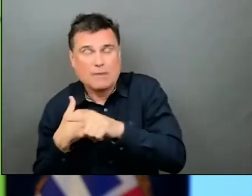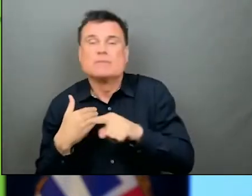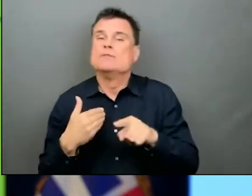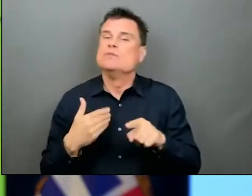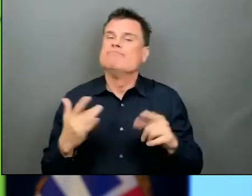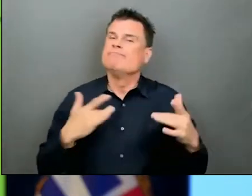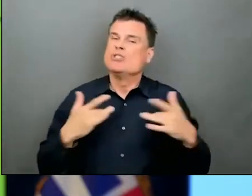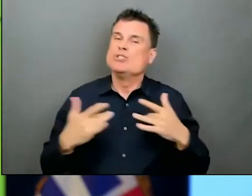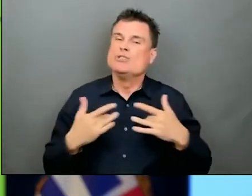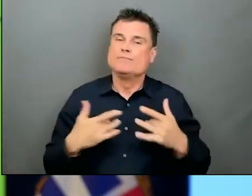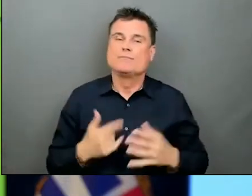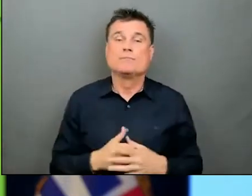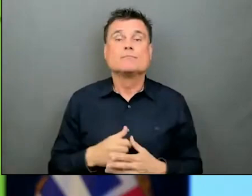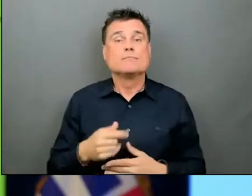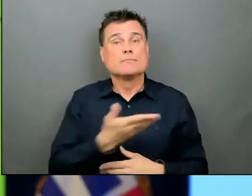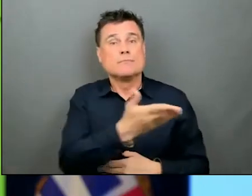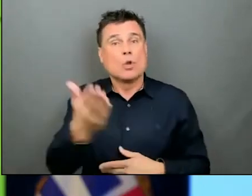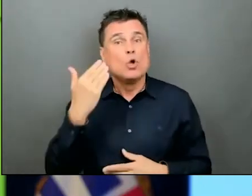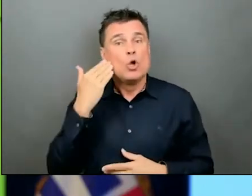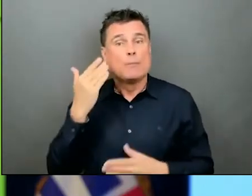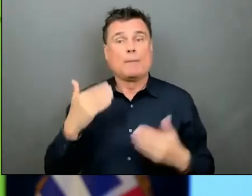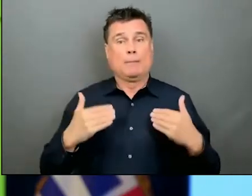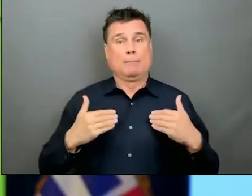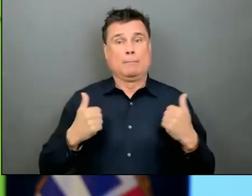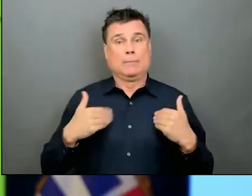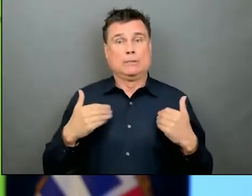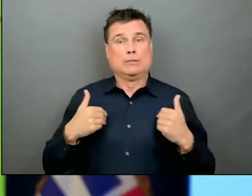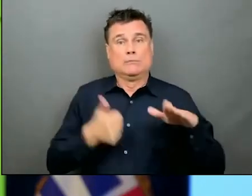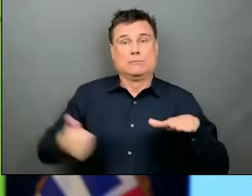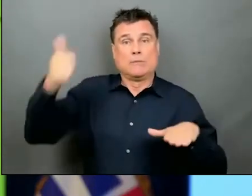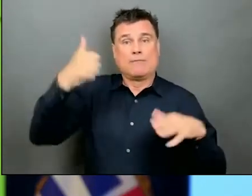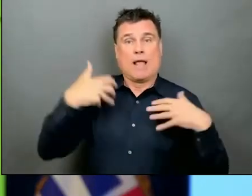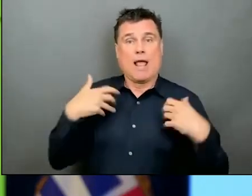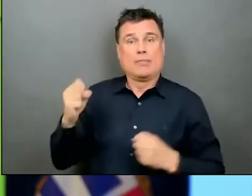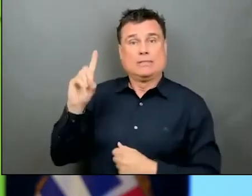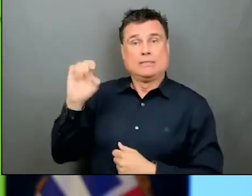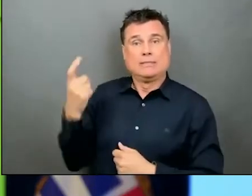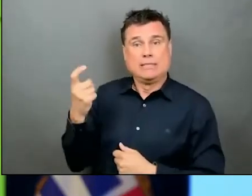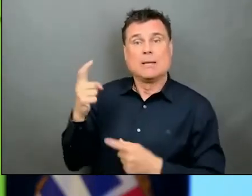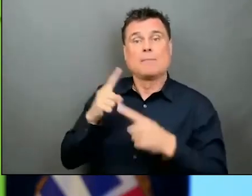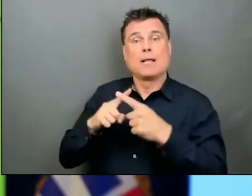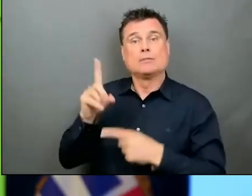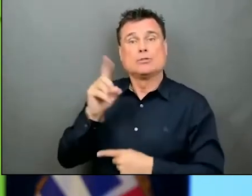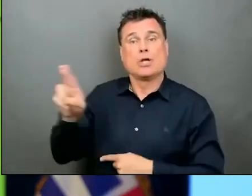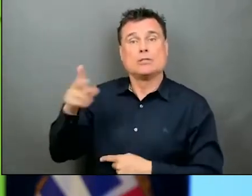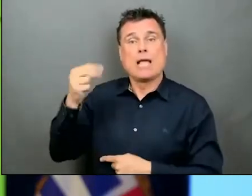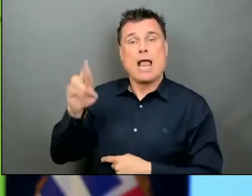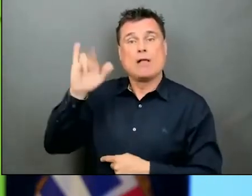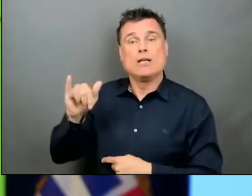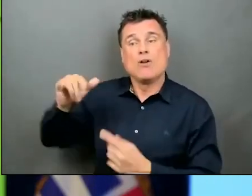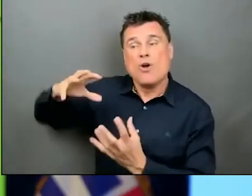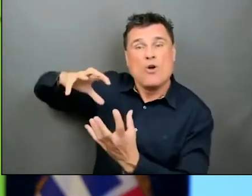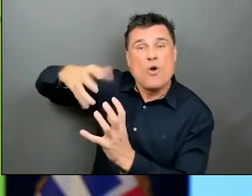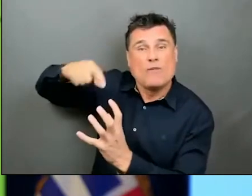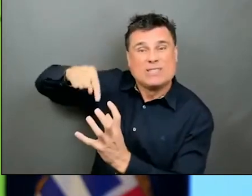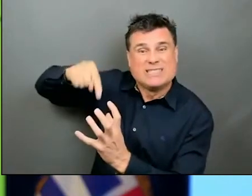As we've heard from Minister Dix and Dr. Henry, COVID-19 variants have started to take hold in our